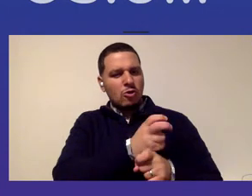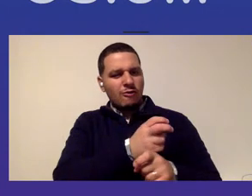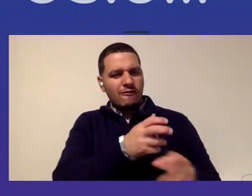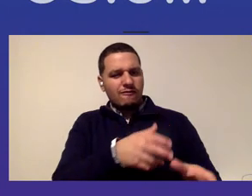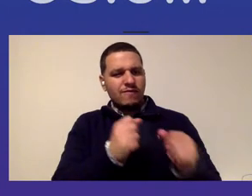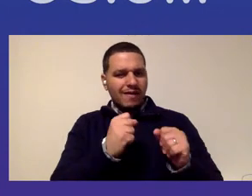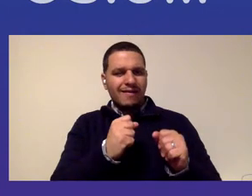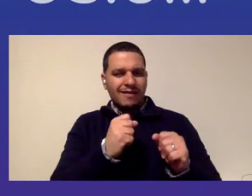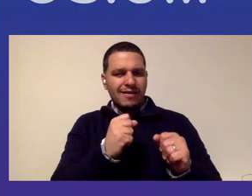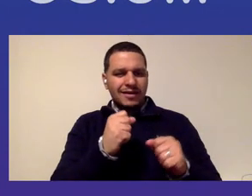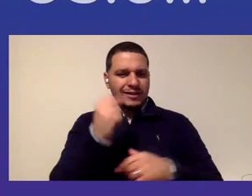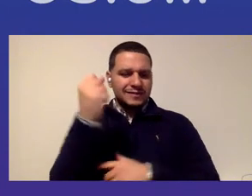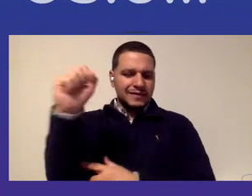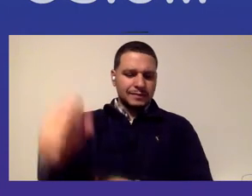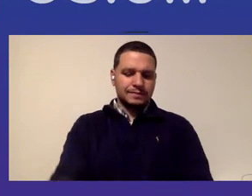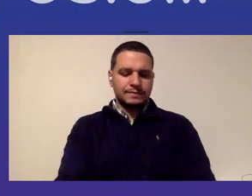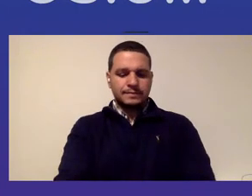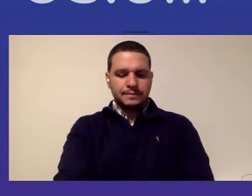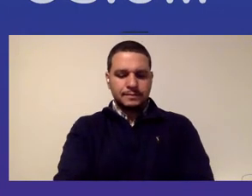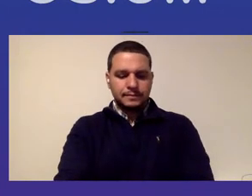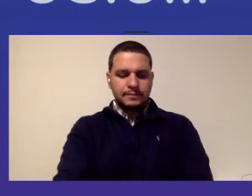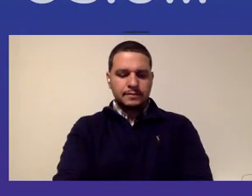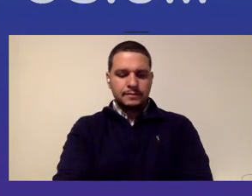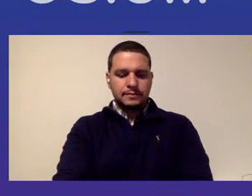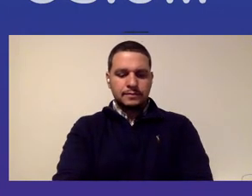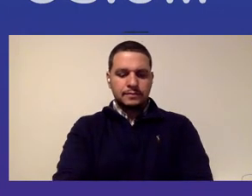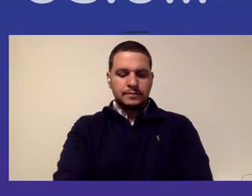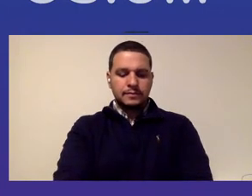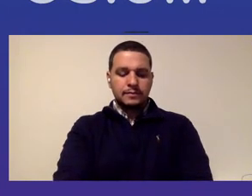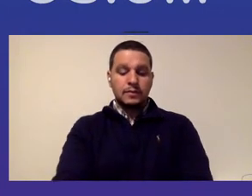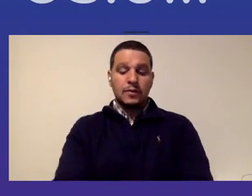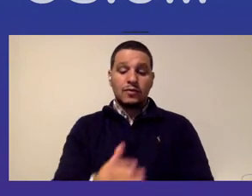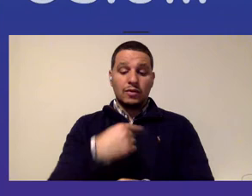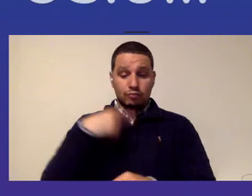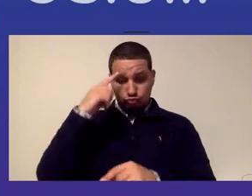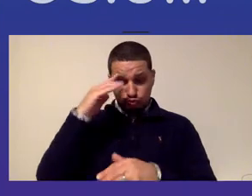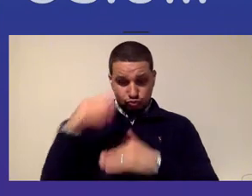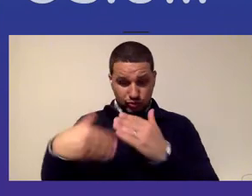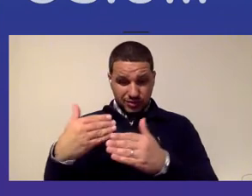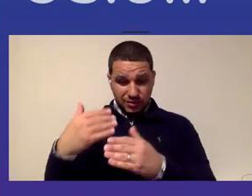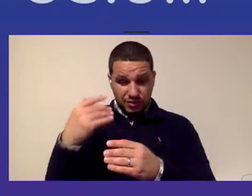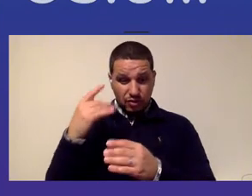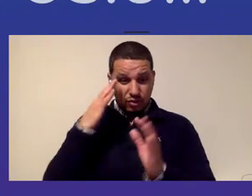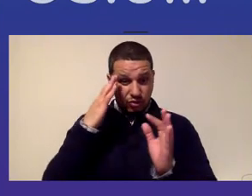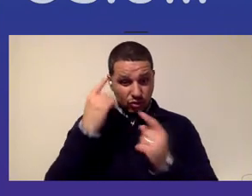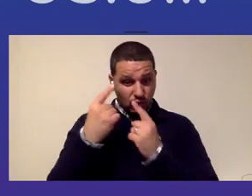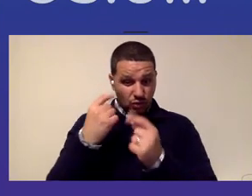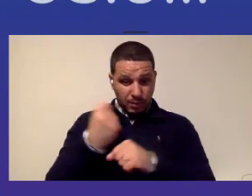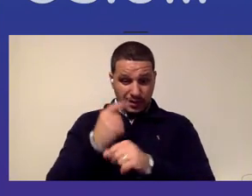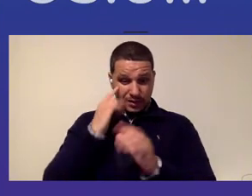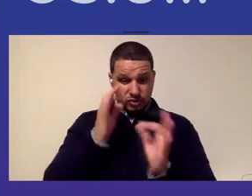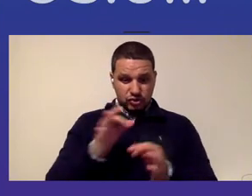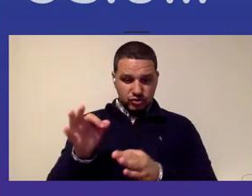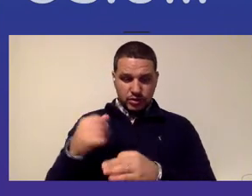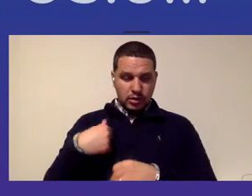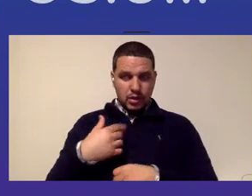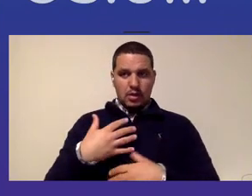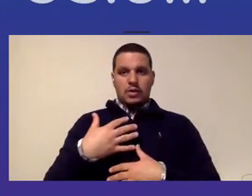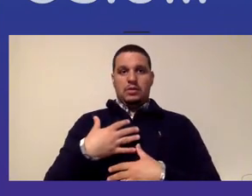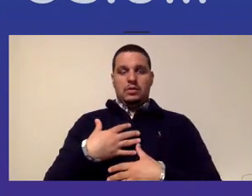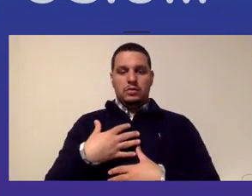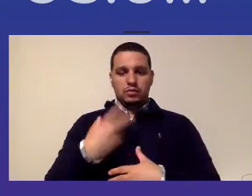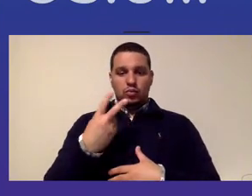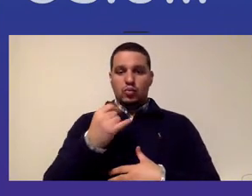defiant. Before I can process thought to make a decision, I'm swept up on either side by two women who interlock